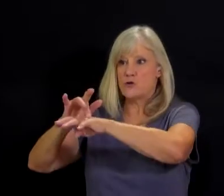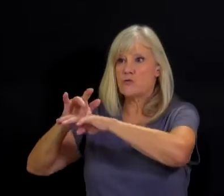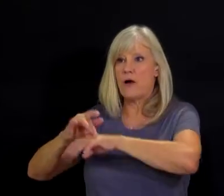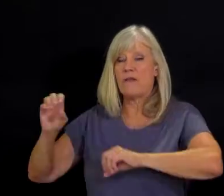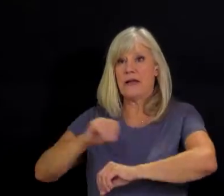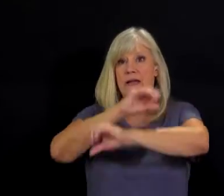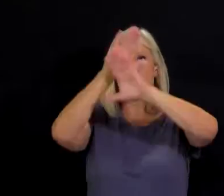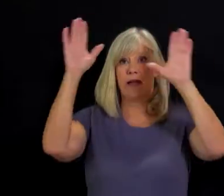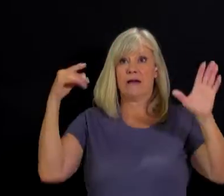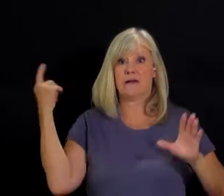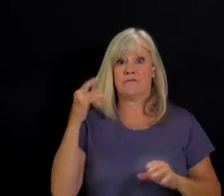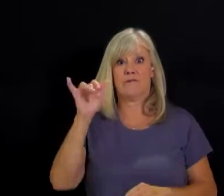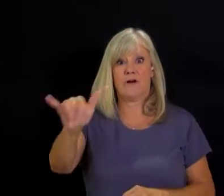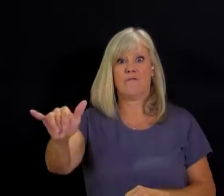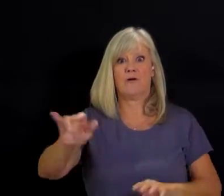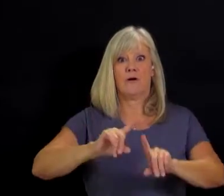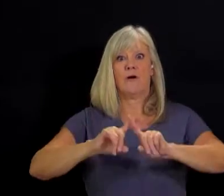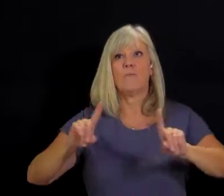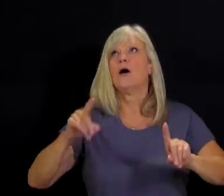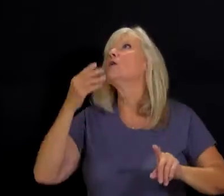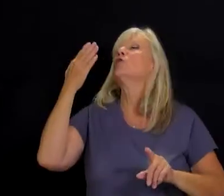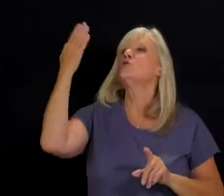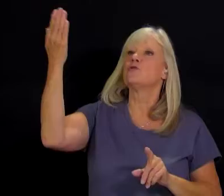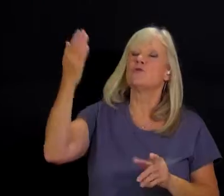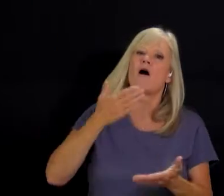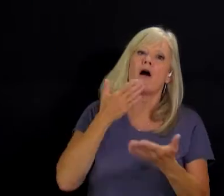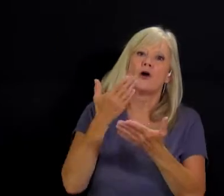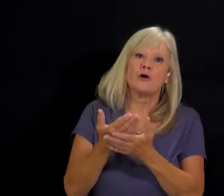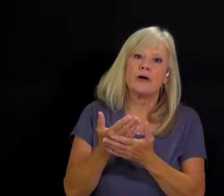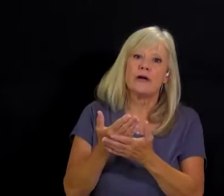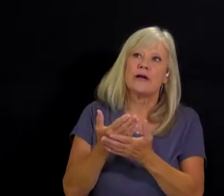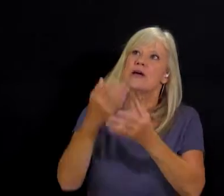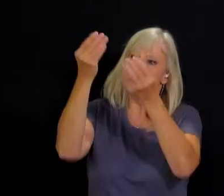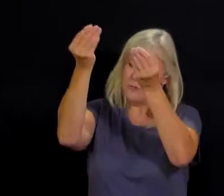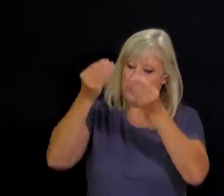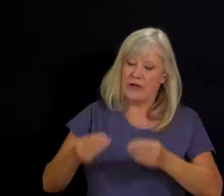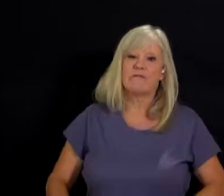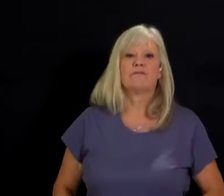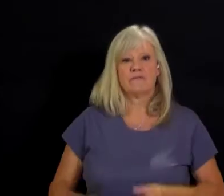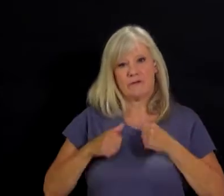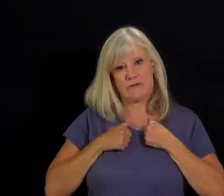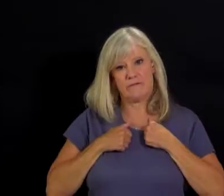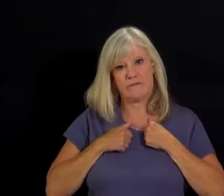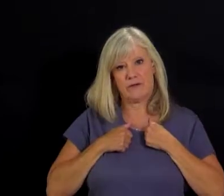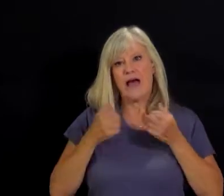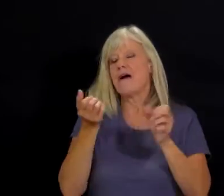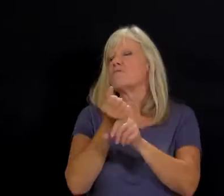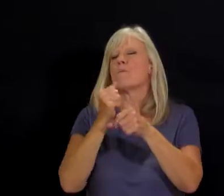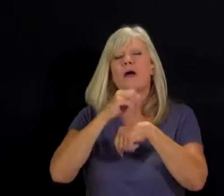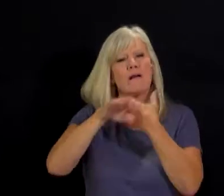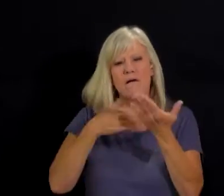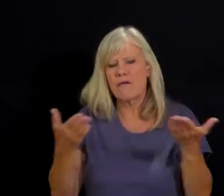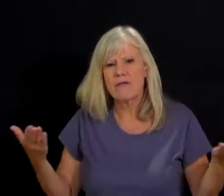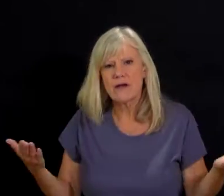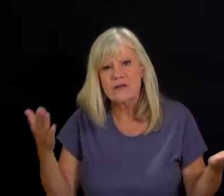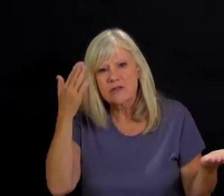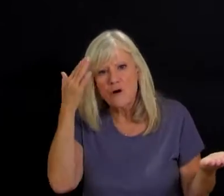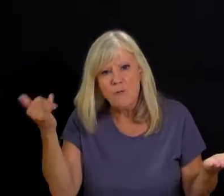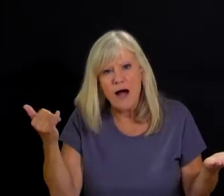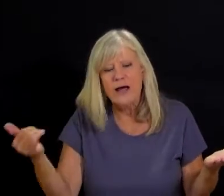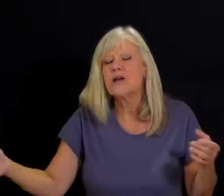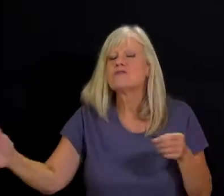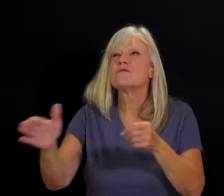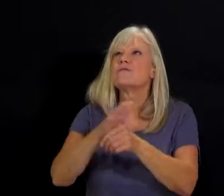unapproachable light. Yet you, who alone are good, the source of life, have made all that is, so that you might fill your creatures